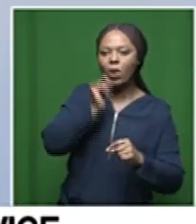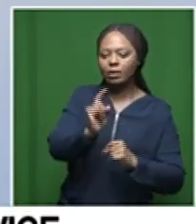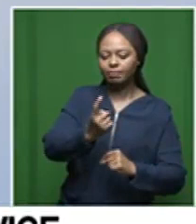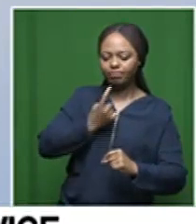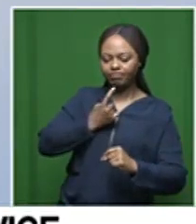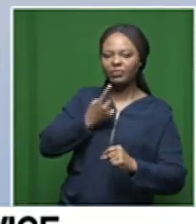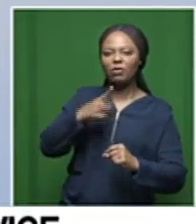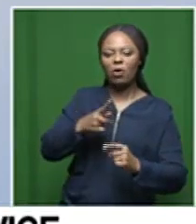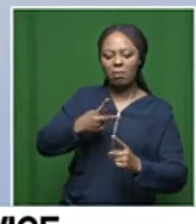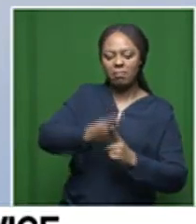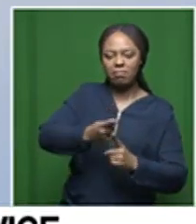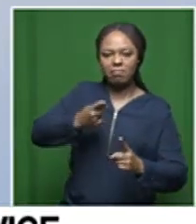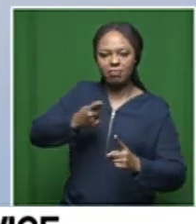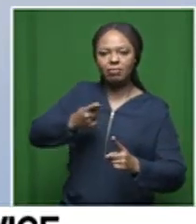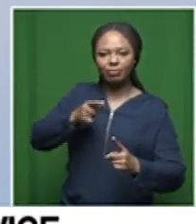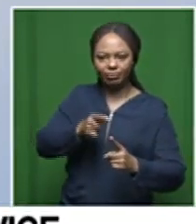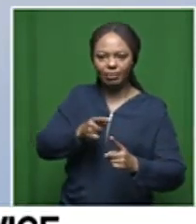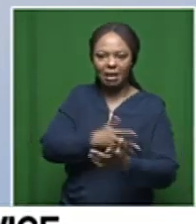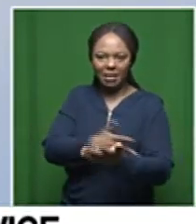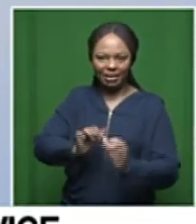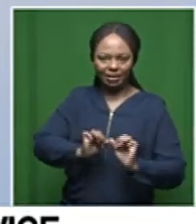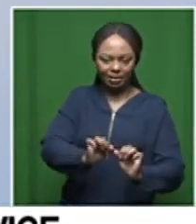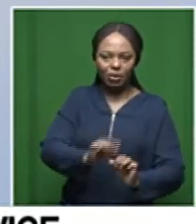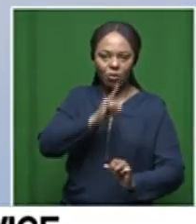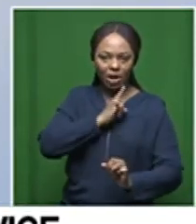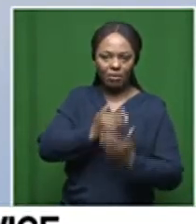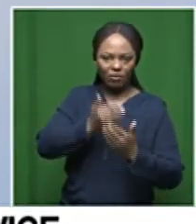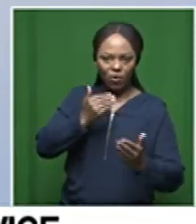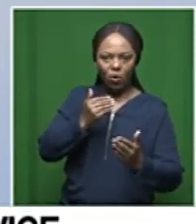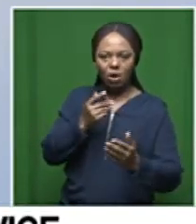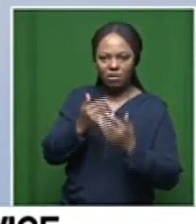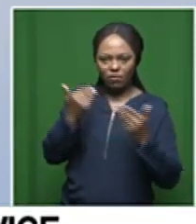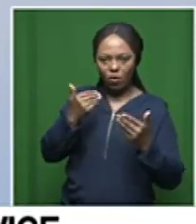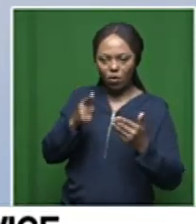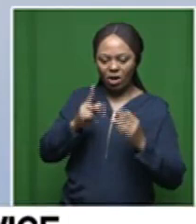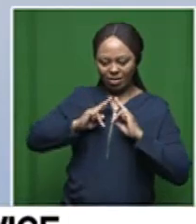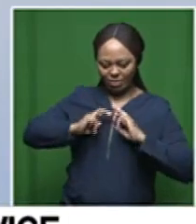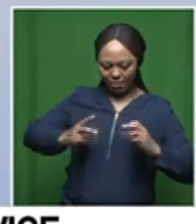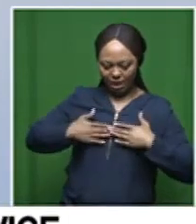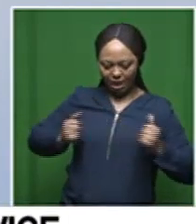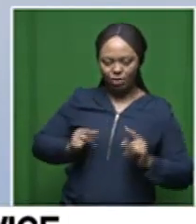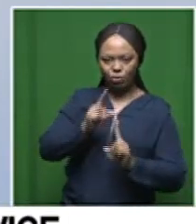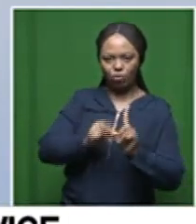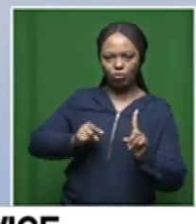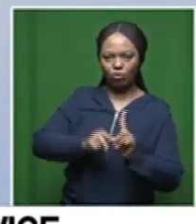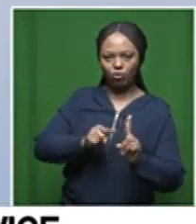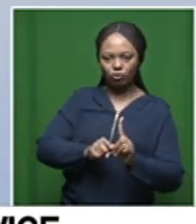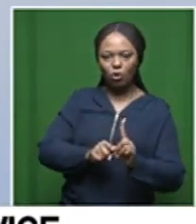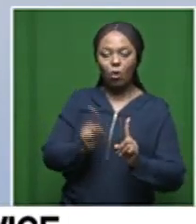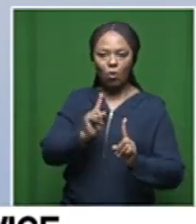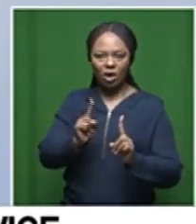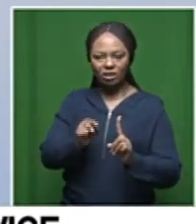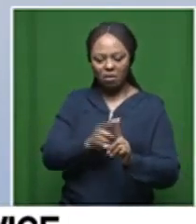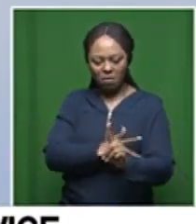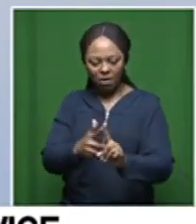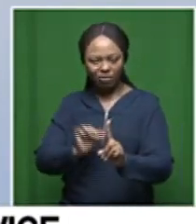at the donor site, because as I mentioned earlier, one of the screening tests that we do before people can donate is we check for their hemoglobin. So